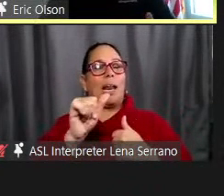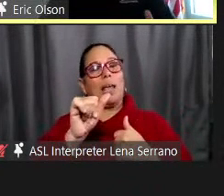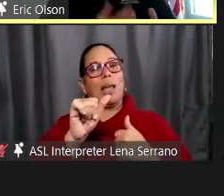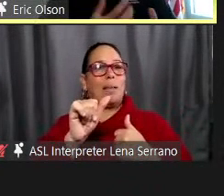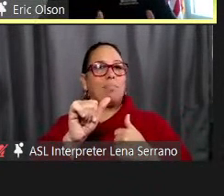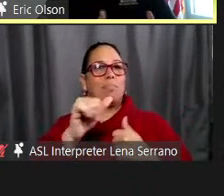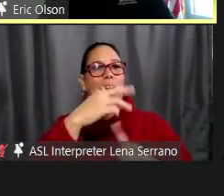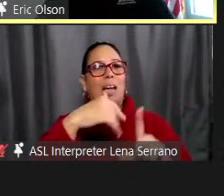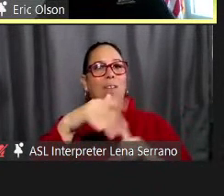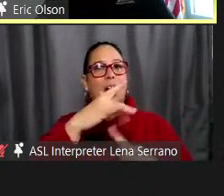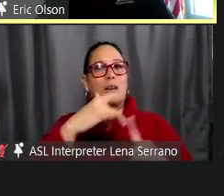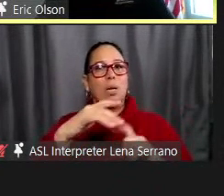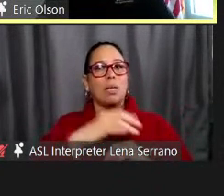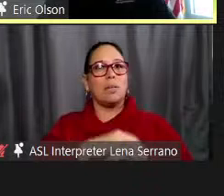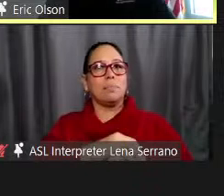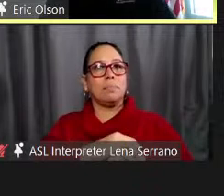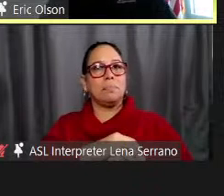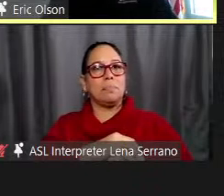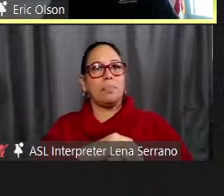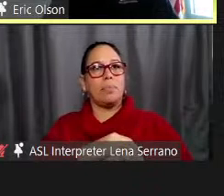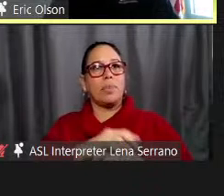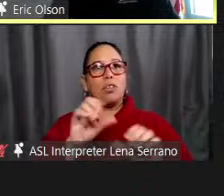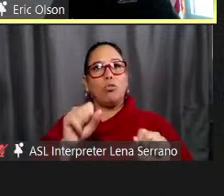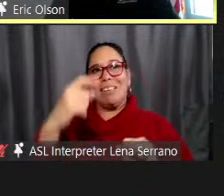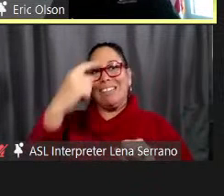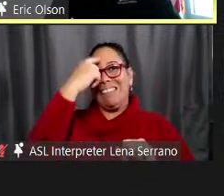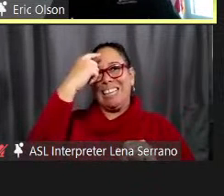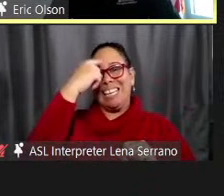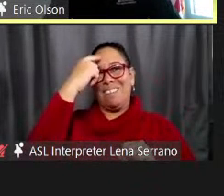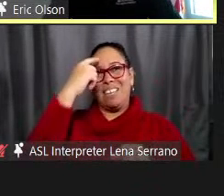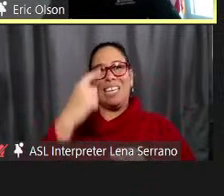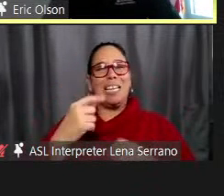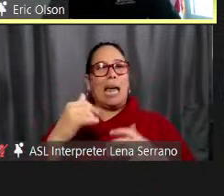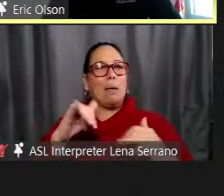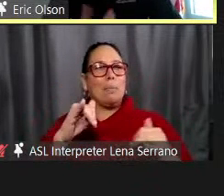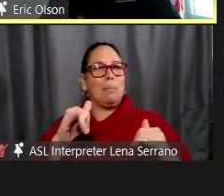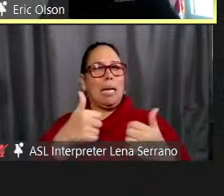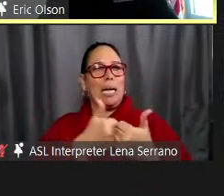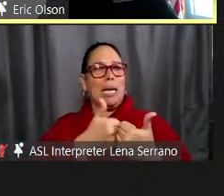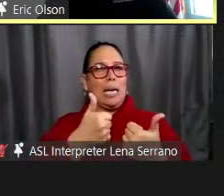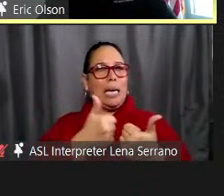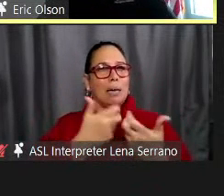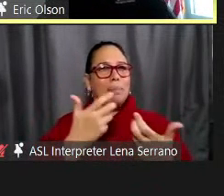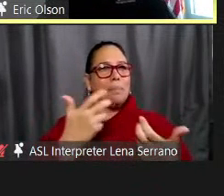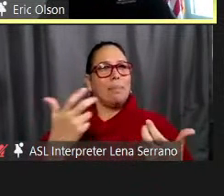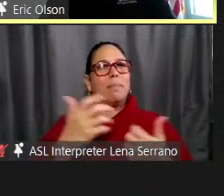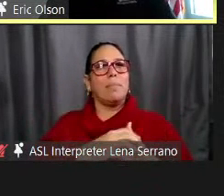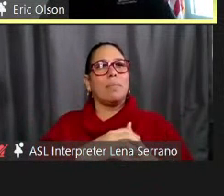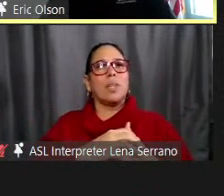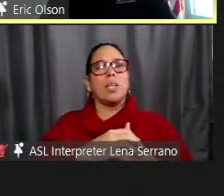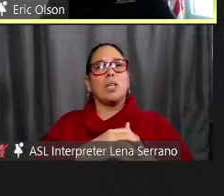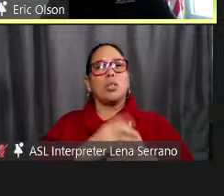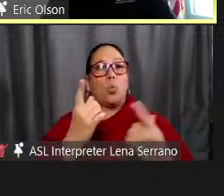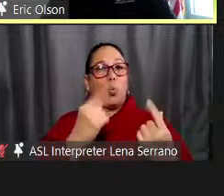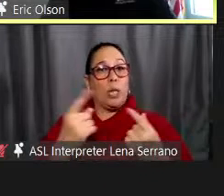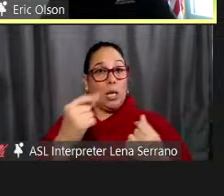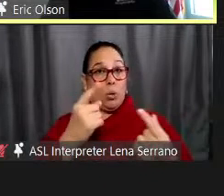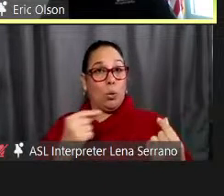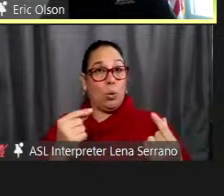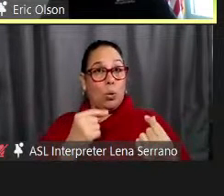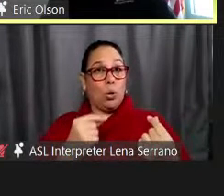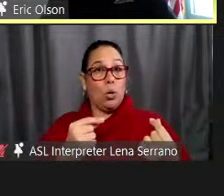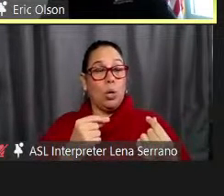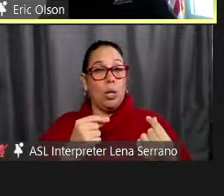And the tactic was called bounding. You can think of it as in terms of playing a game of leapfrog. So what these individuals did, who were positioned at the at